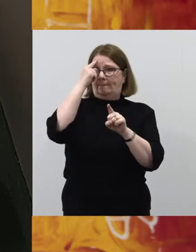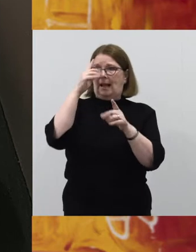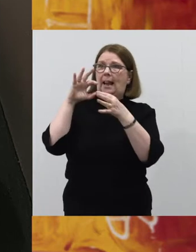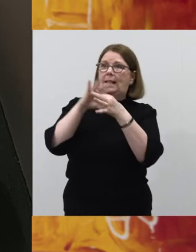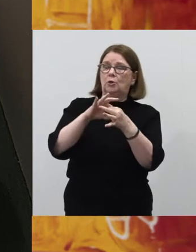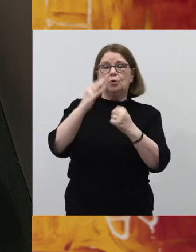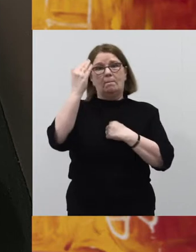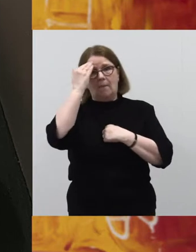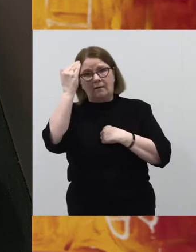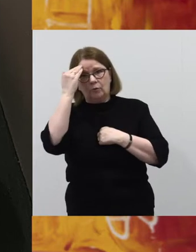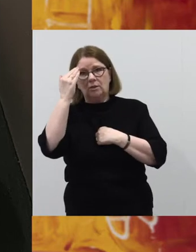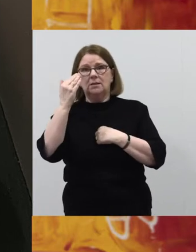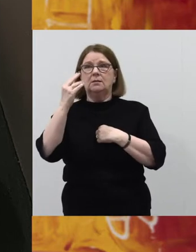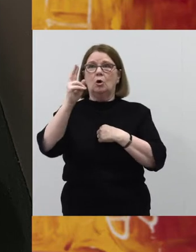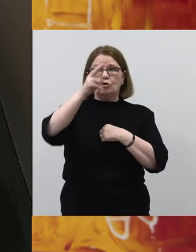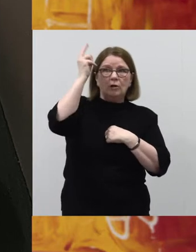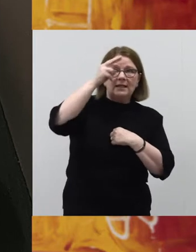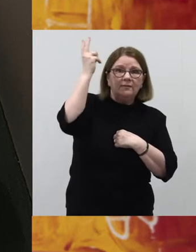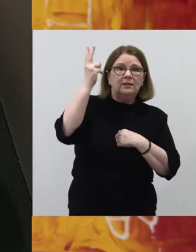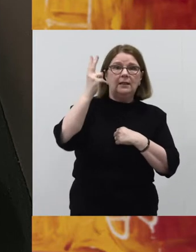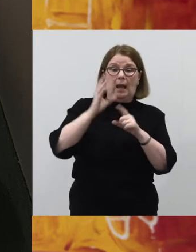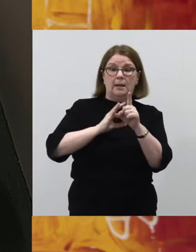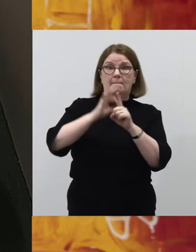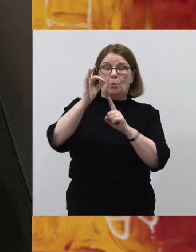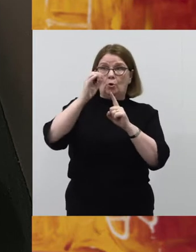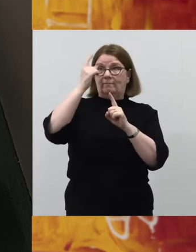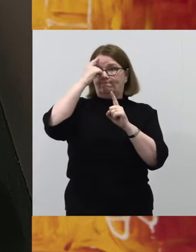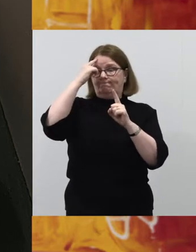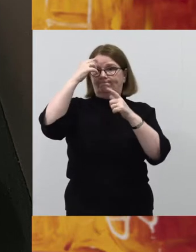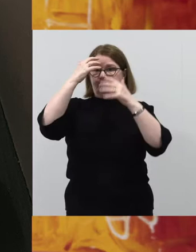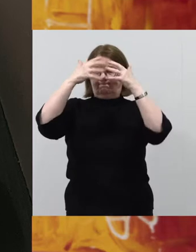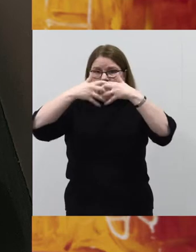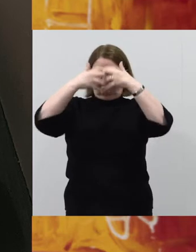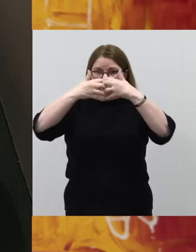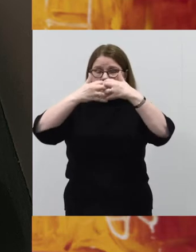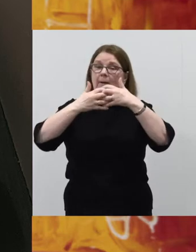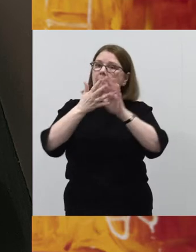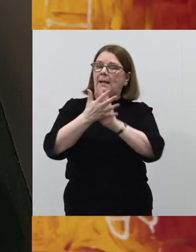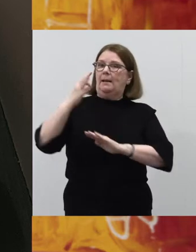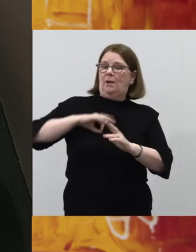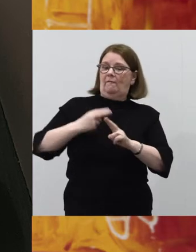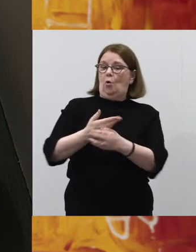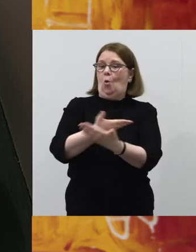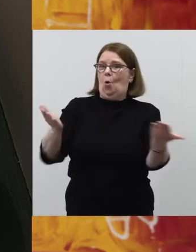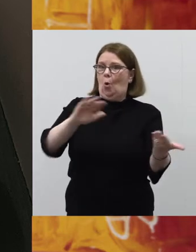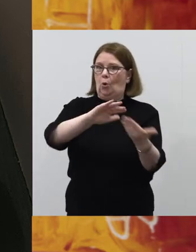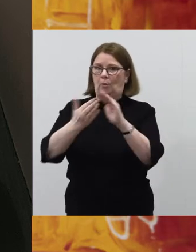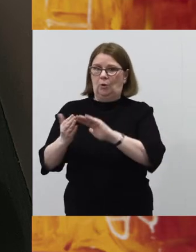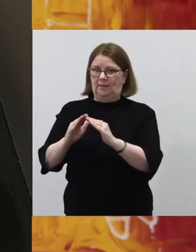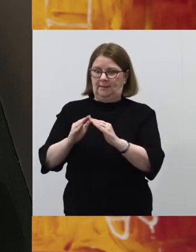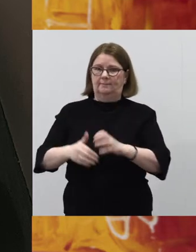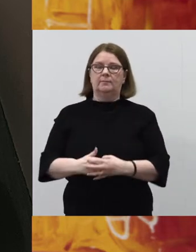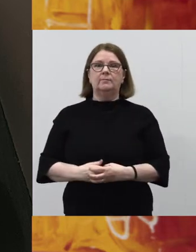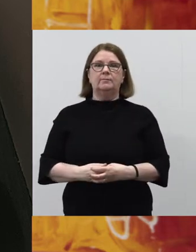although we didn't have role models about how to love, we had love to give, and we expressed that in the great pleasure we had in